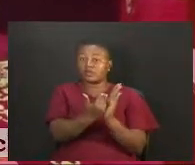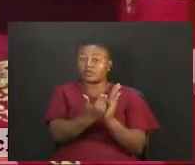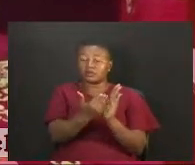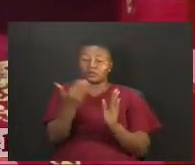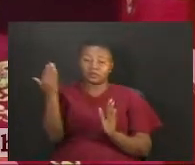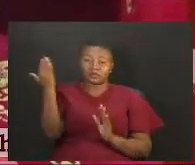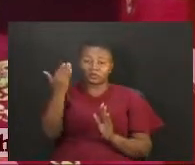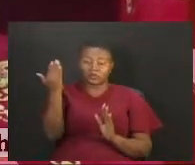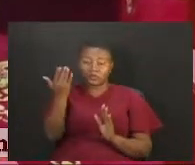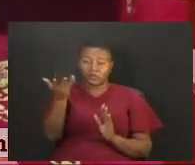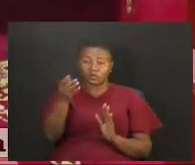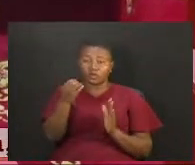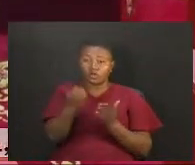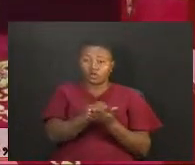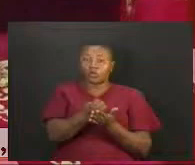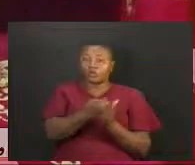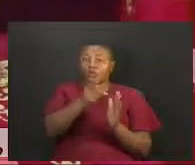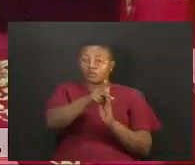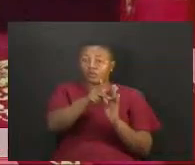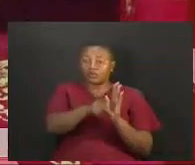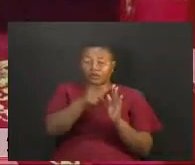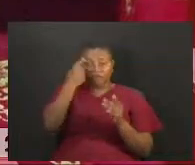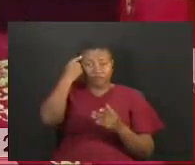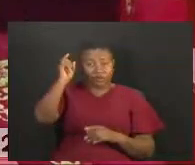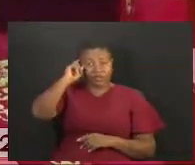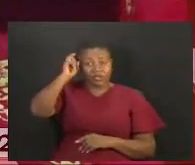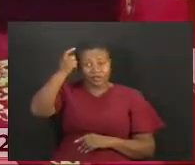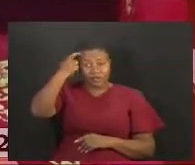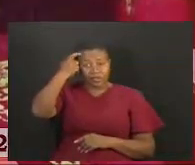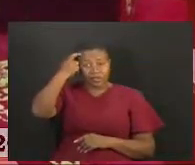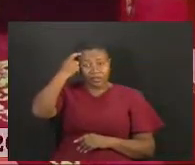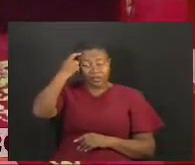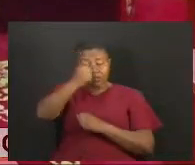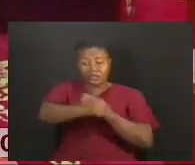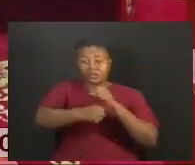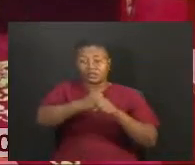policy of government for the year ending 31st December